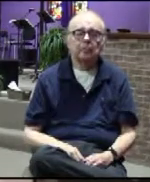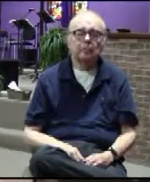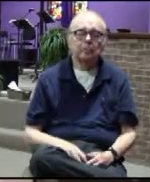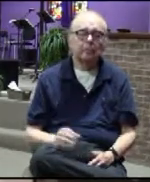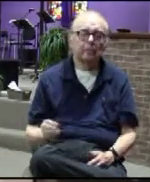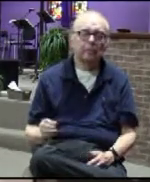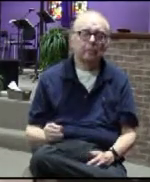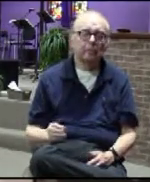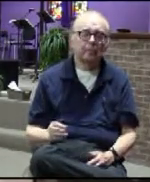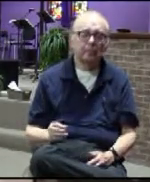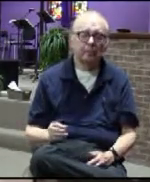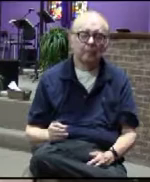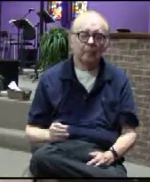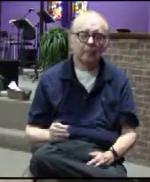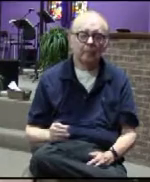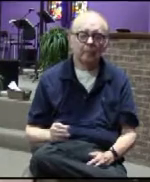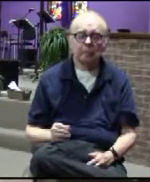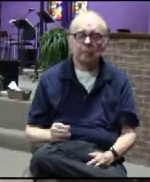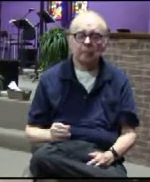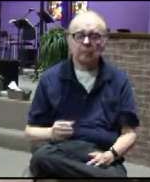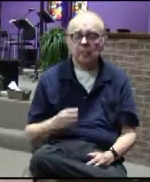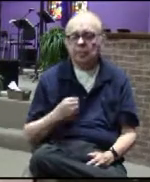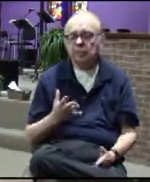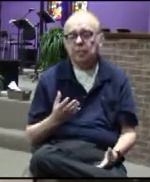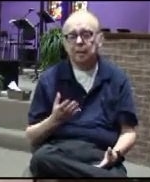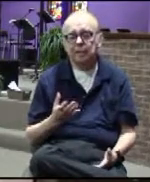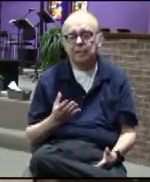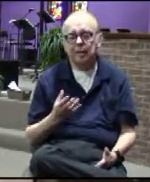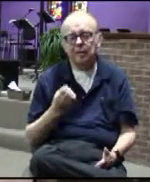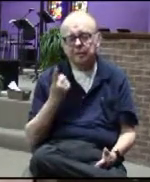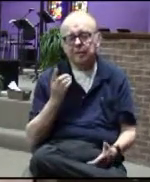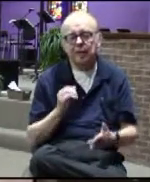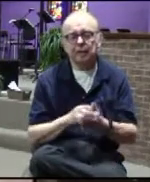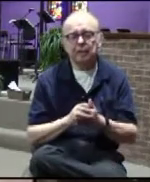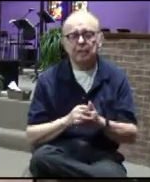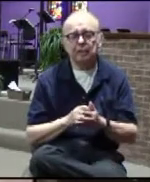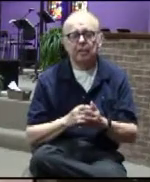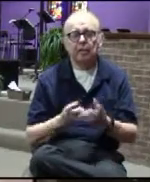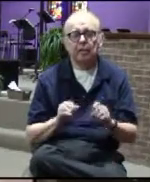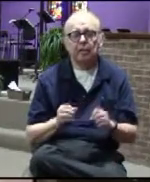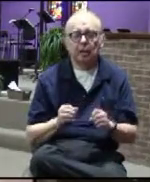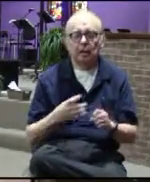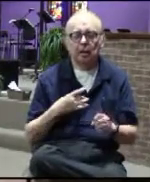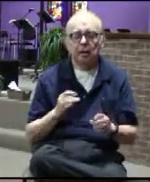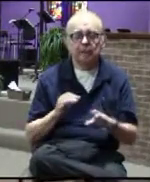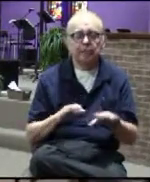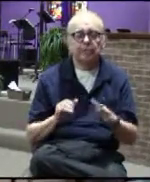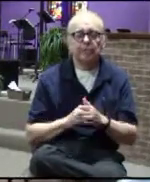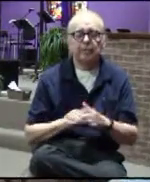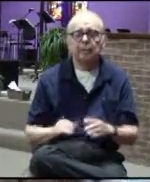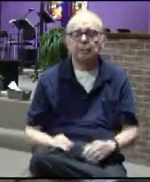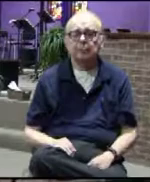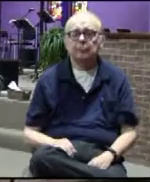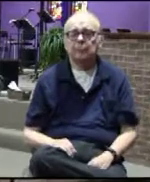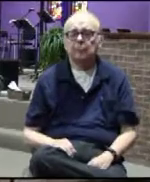and don't wouldn't you like to find out what it was? and wouldn't you like to do it?